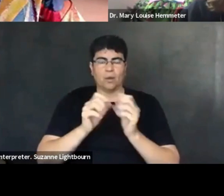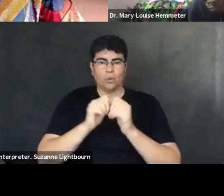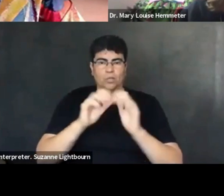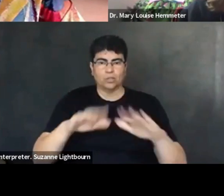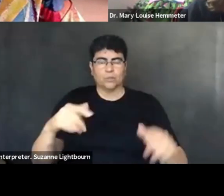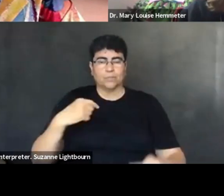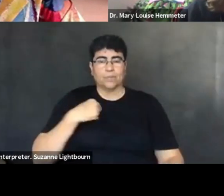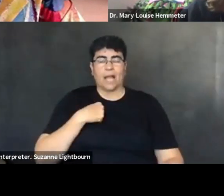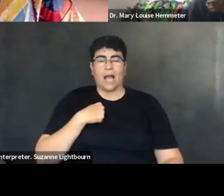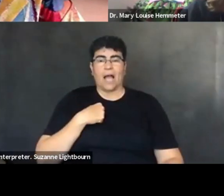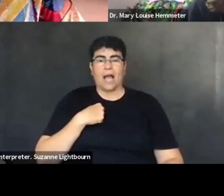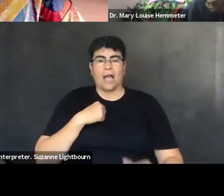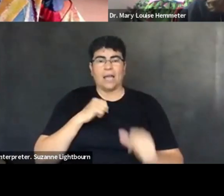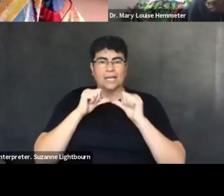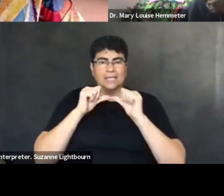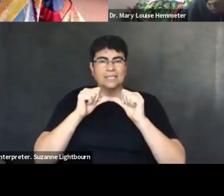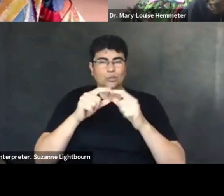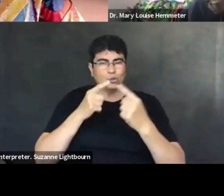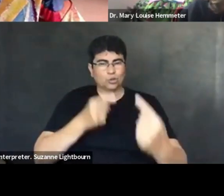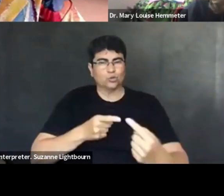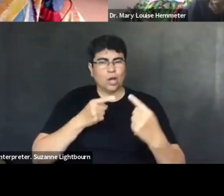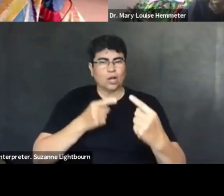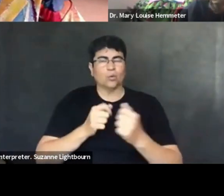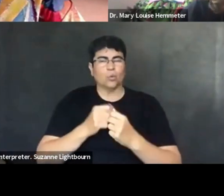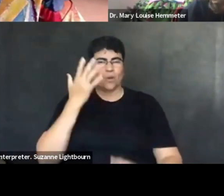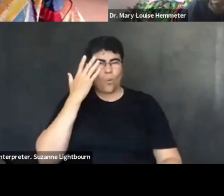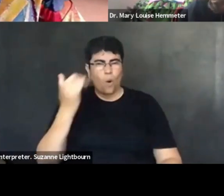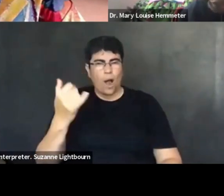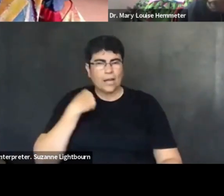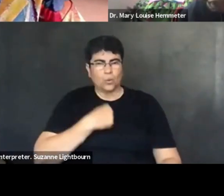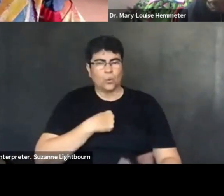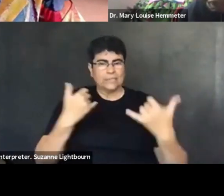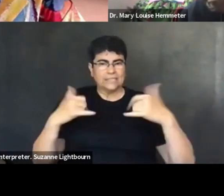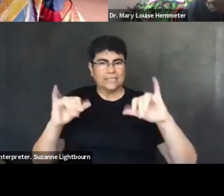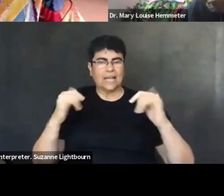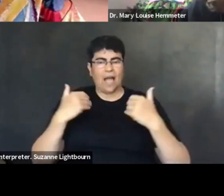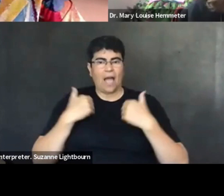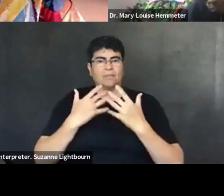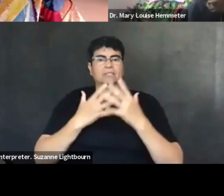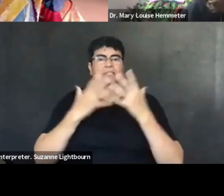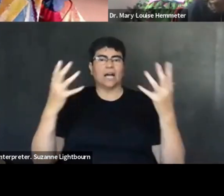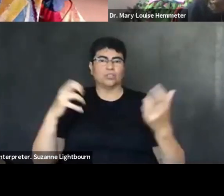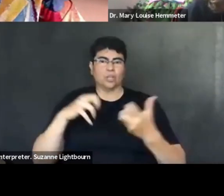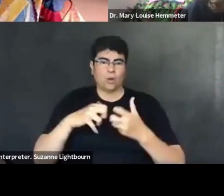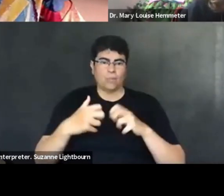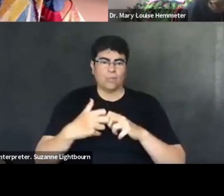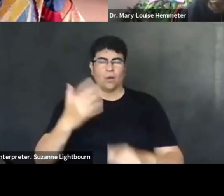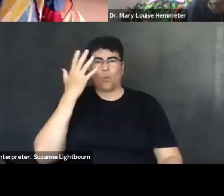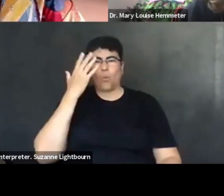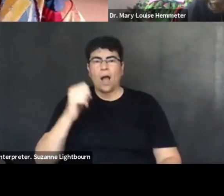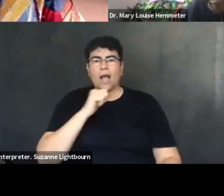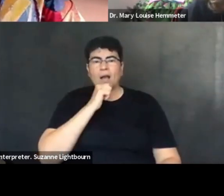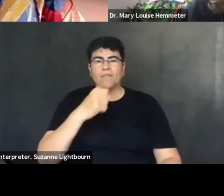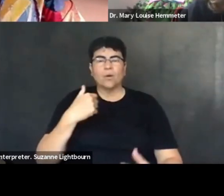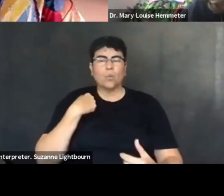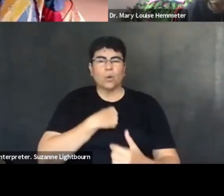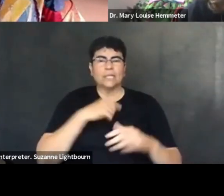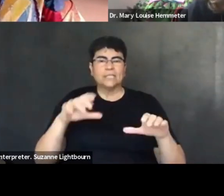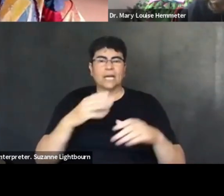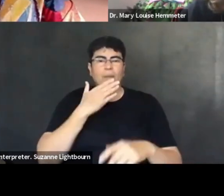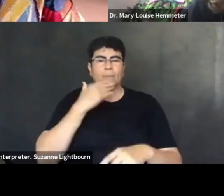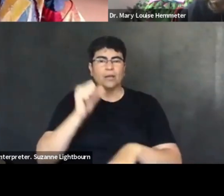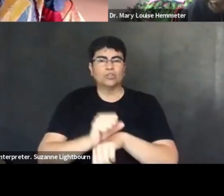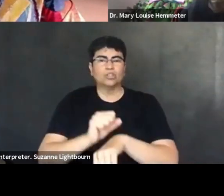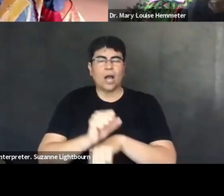I continue to struggle with why do we still have such a problem, and why haven't we done a better job